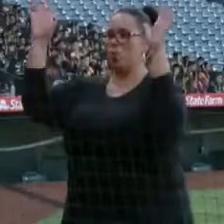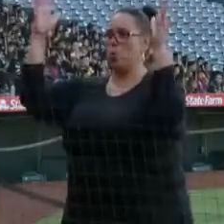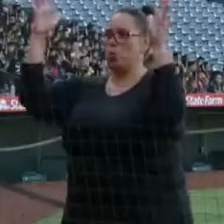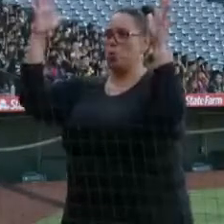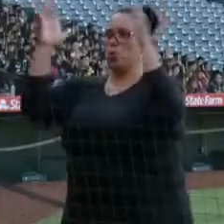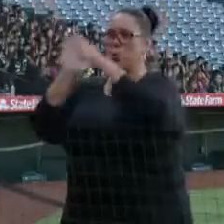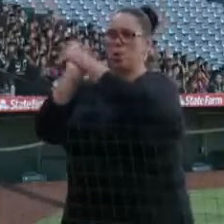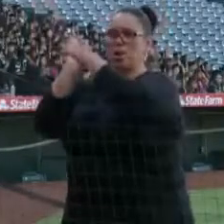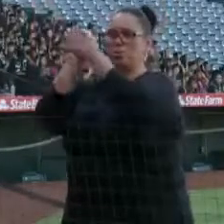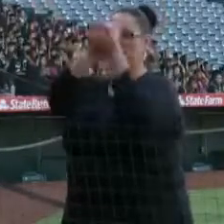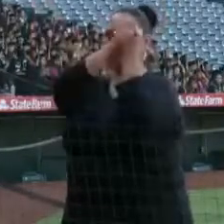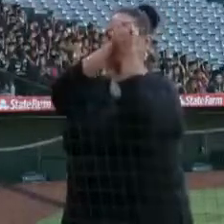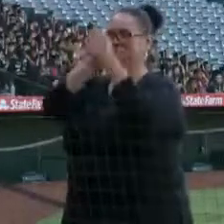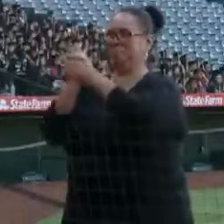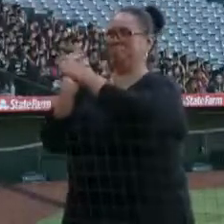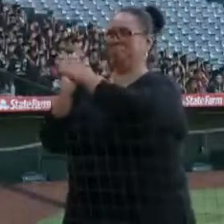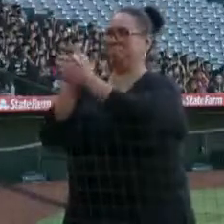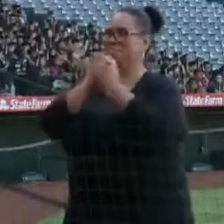Congratulations, Tyler.